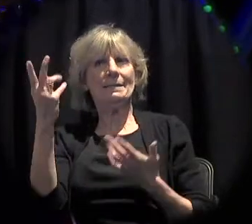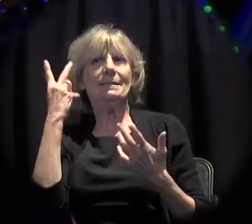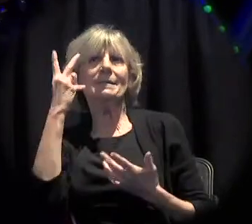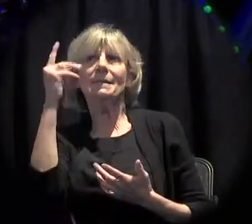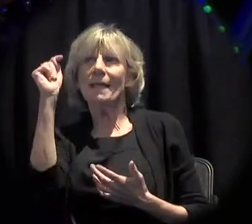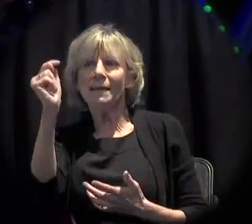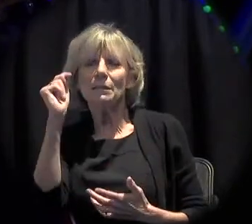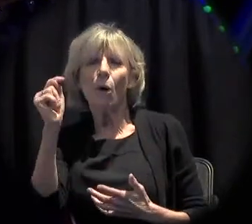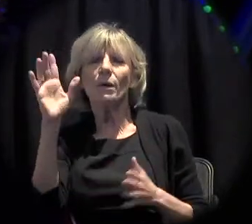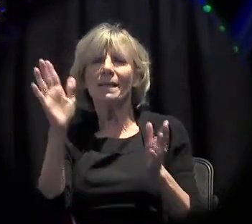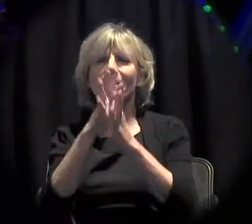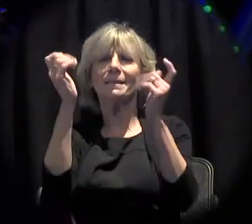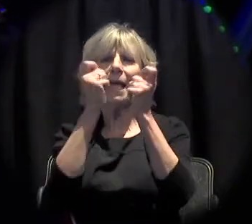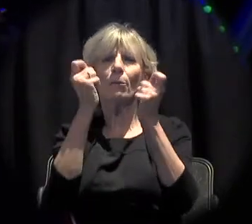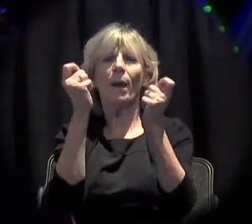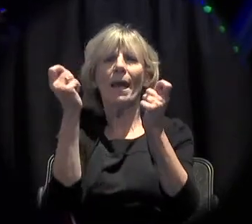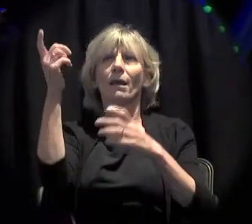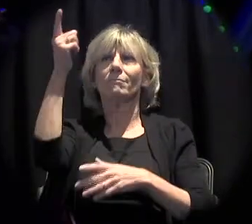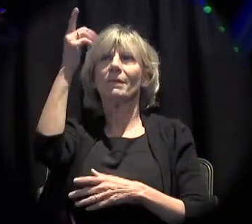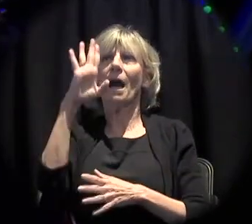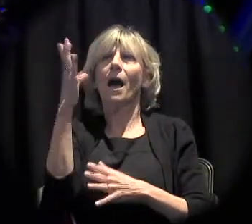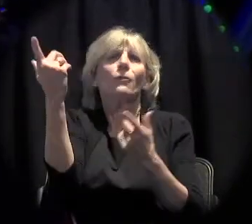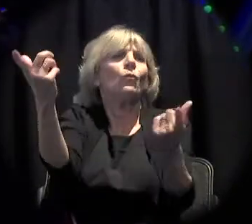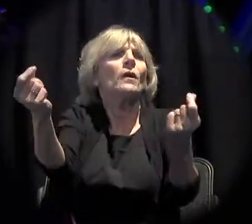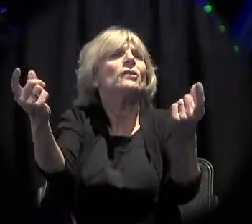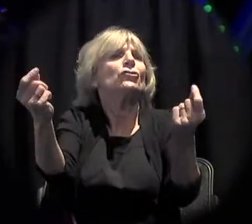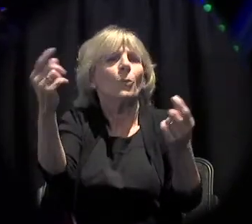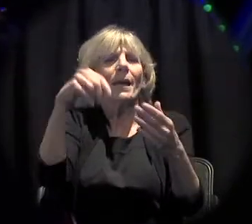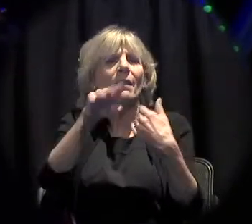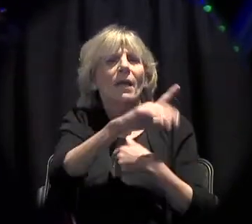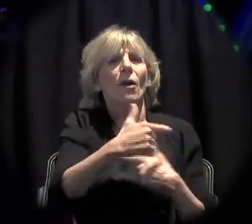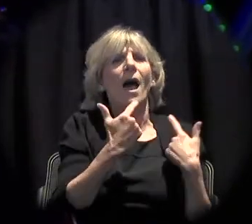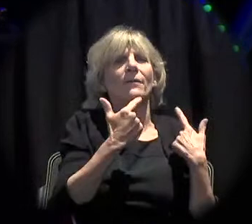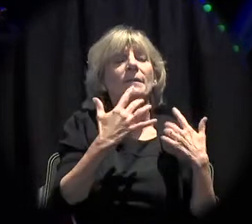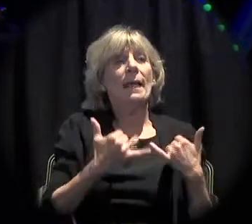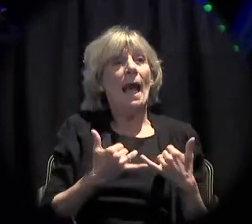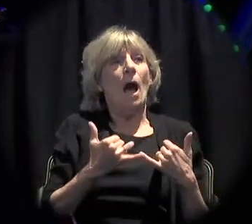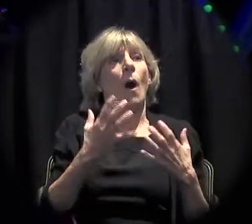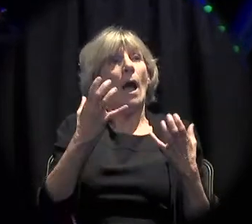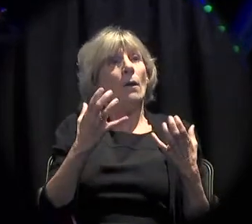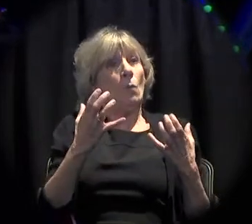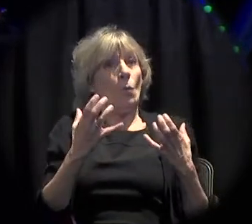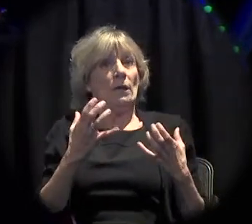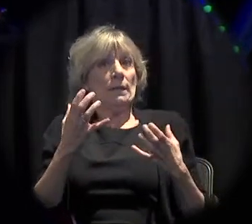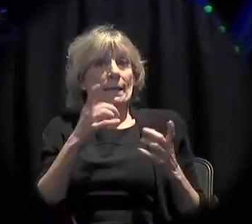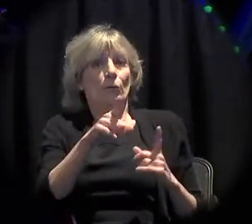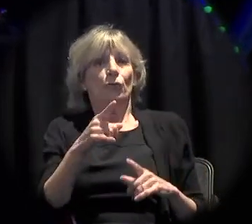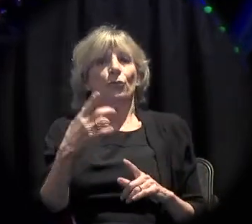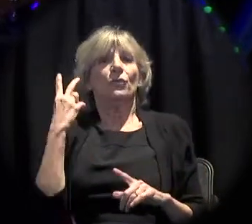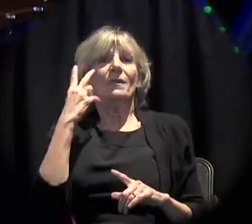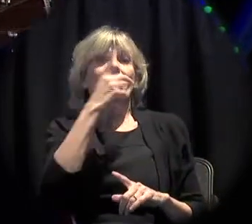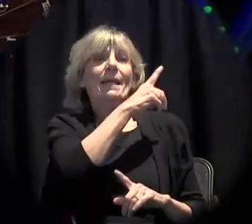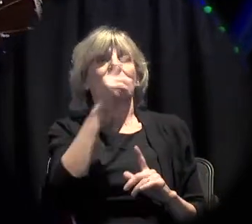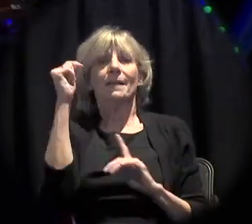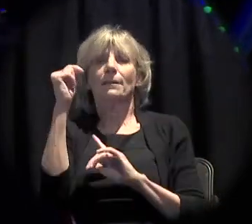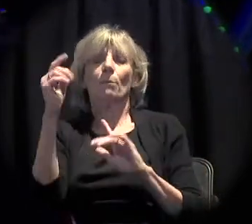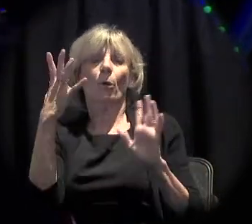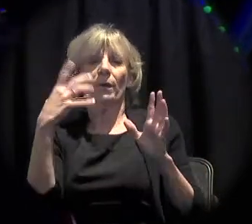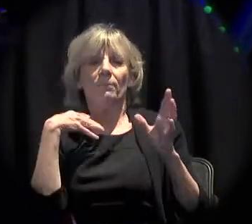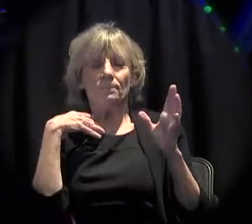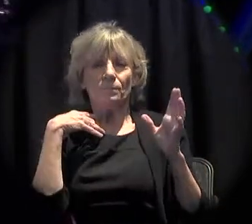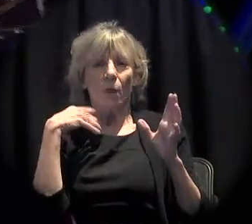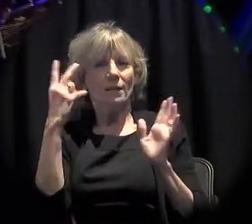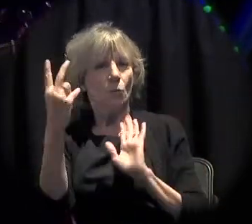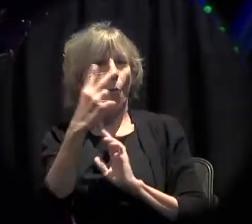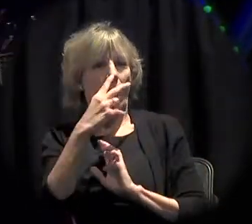doing. So before we celebrate with Tyson and watch him be baptized, we want you to hear his testimony. So let's watch and listen together.